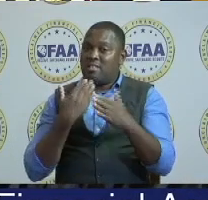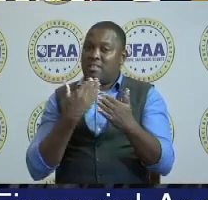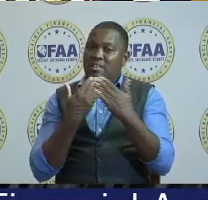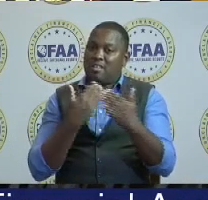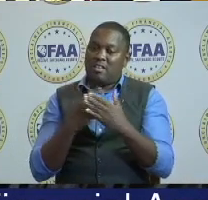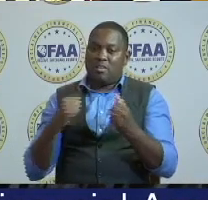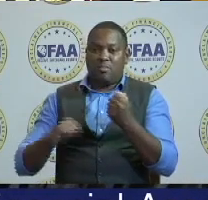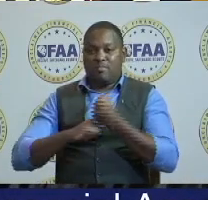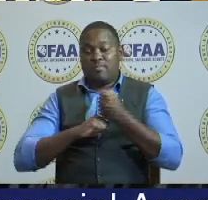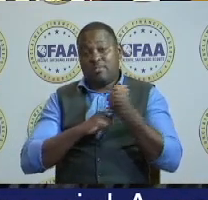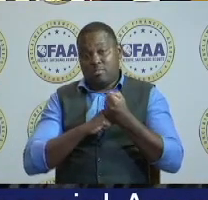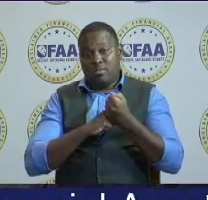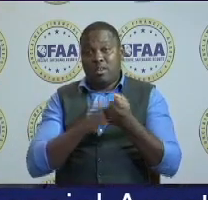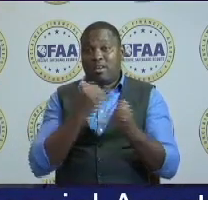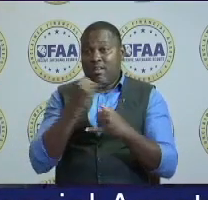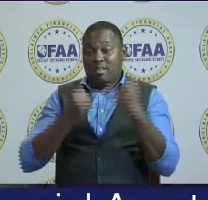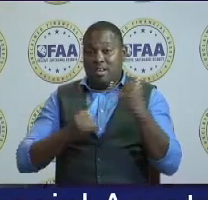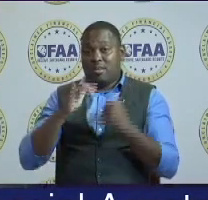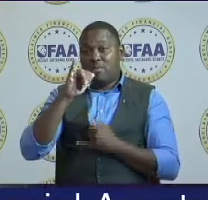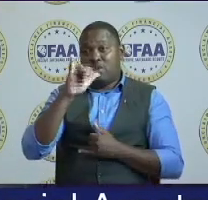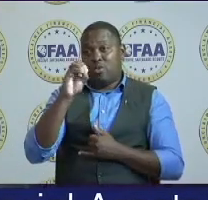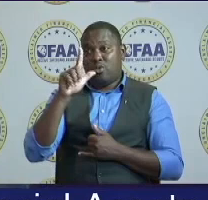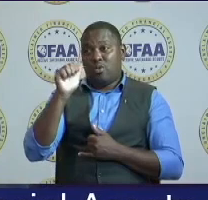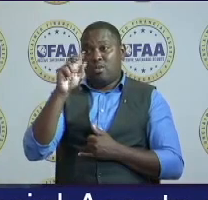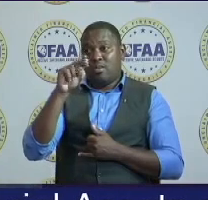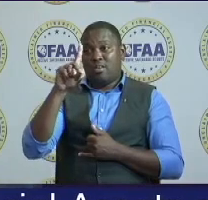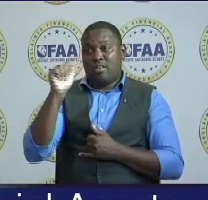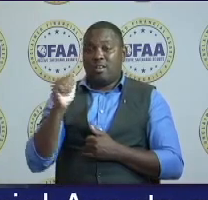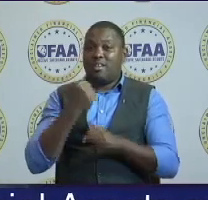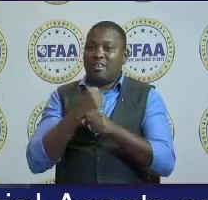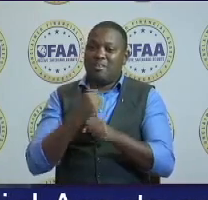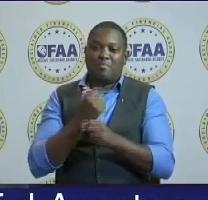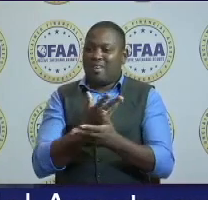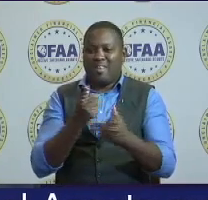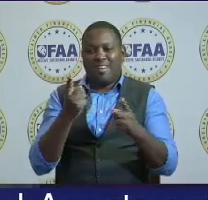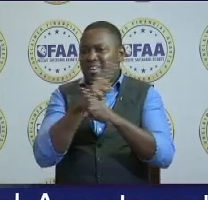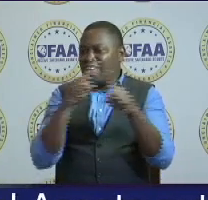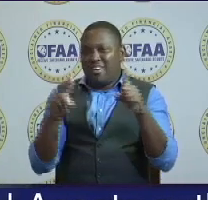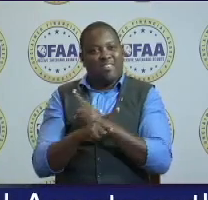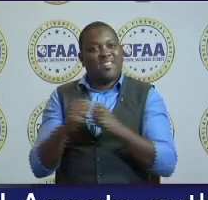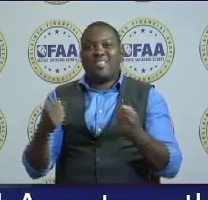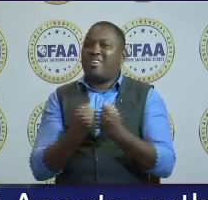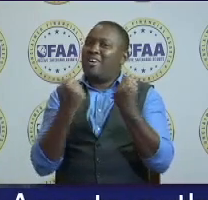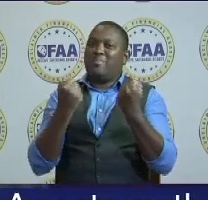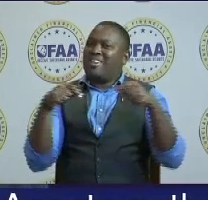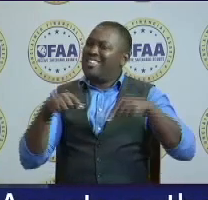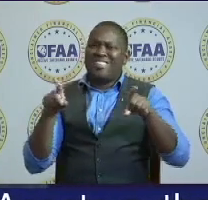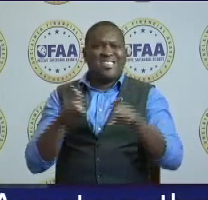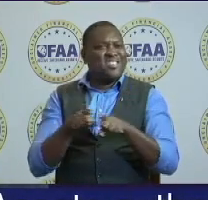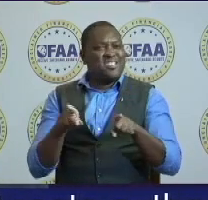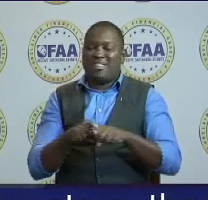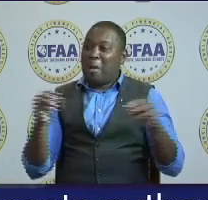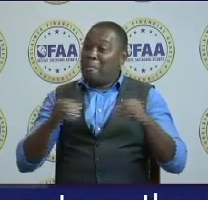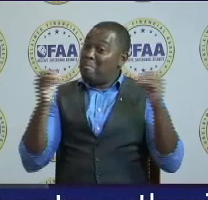getting. And finally, Yolanda, for making all these things happen. This to me is like a miracle. I think I knew about 7